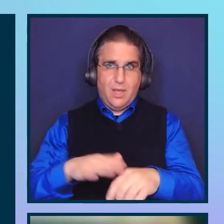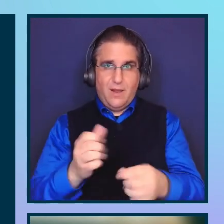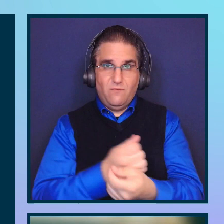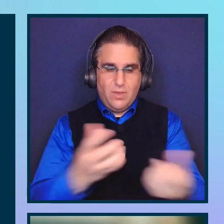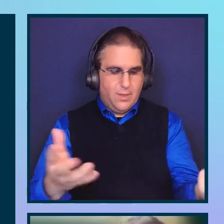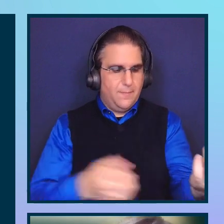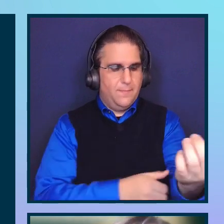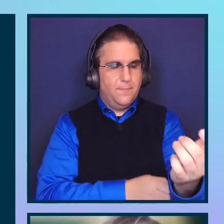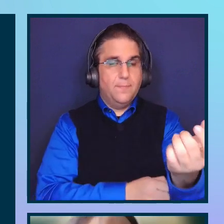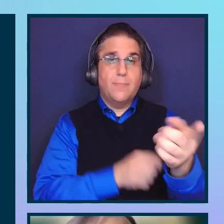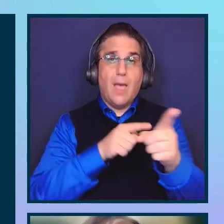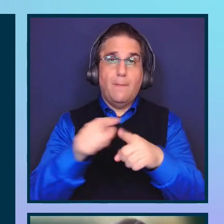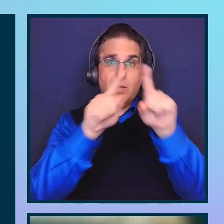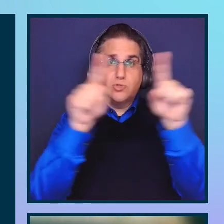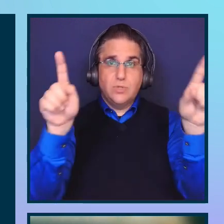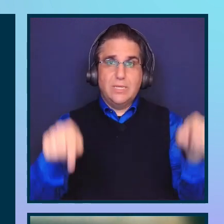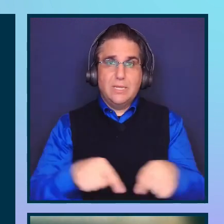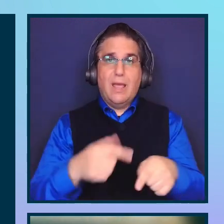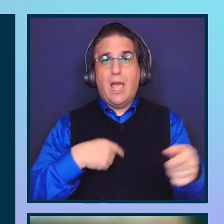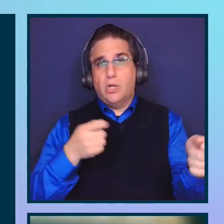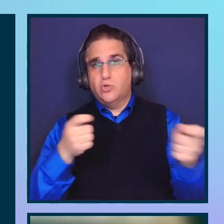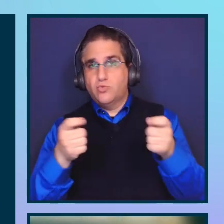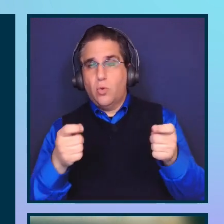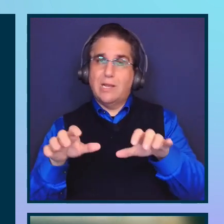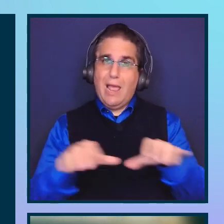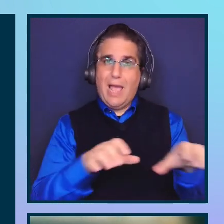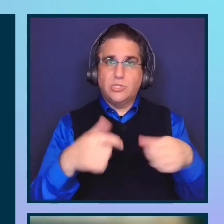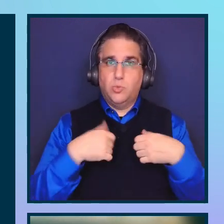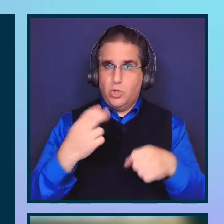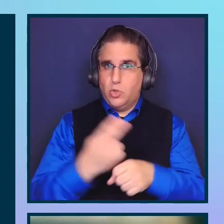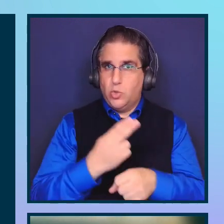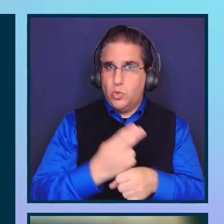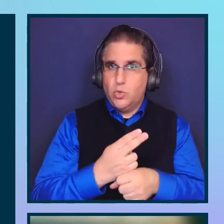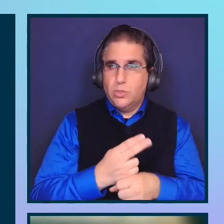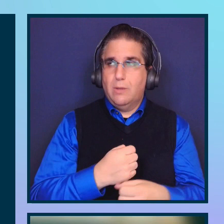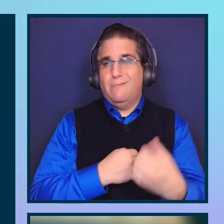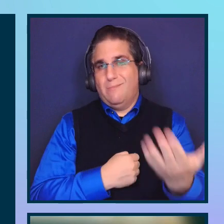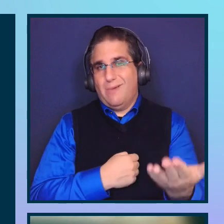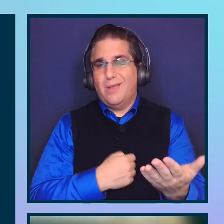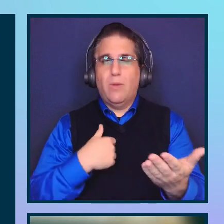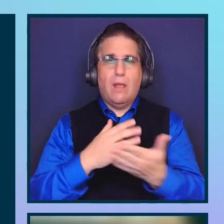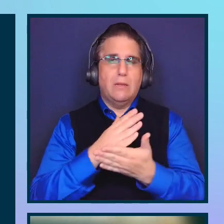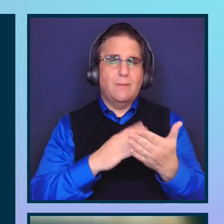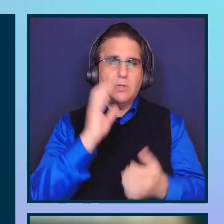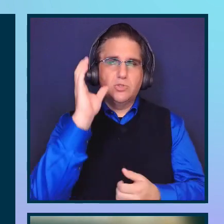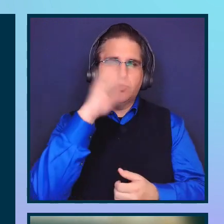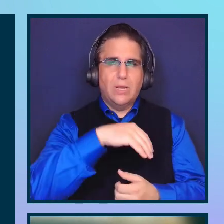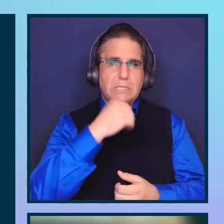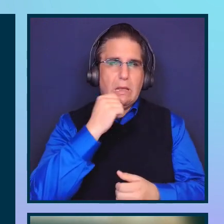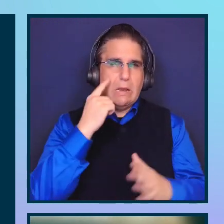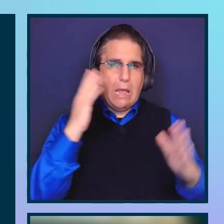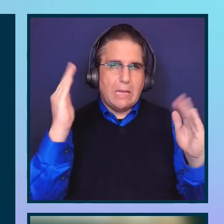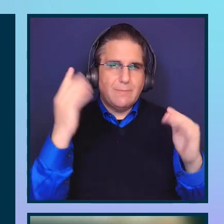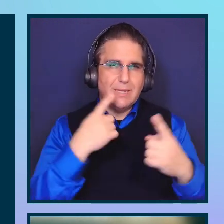had actions that we could use. But then, on the other hand, we do still have some strange, unexpected